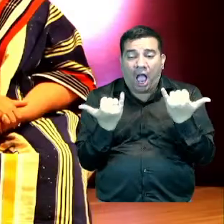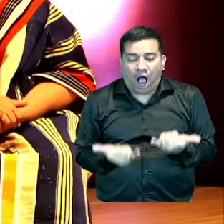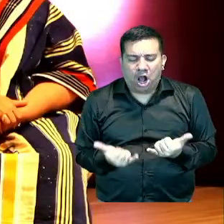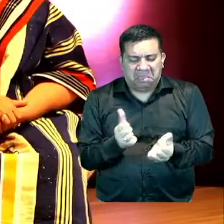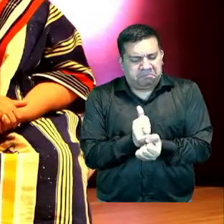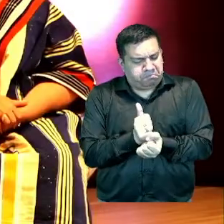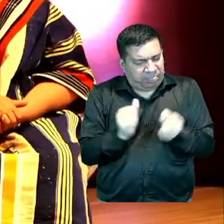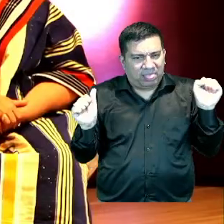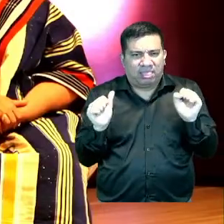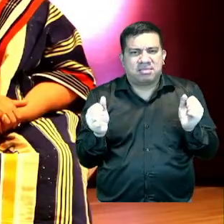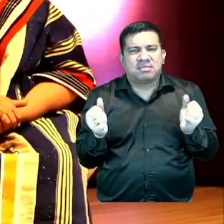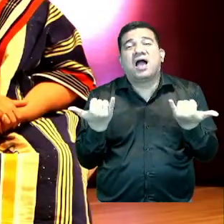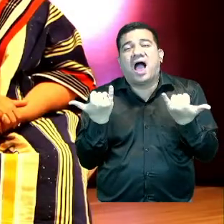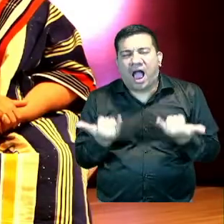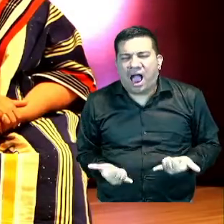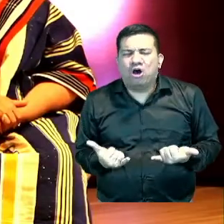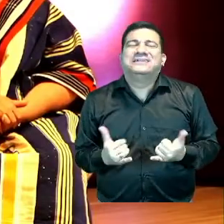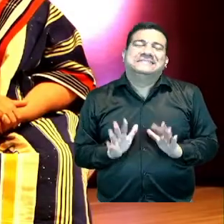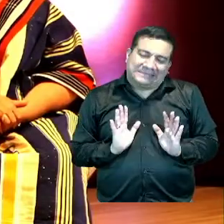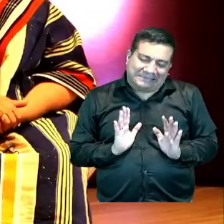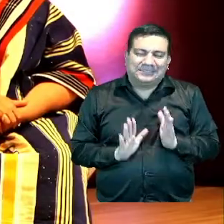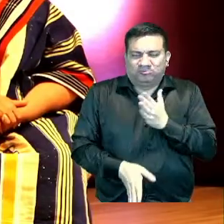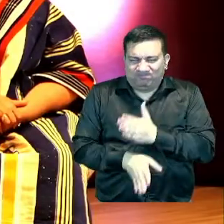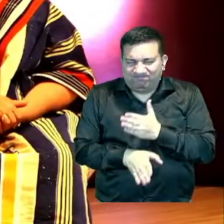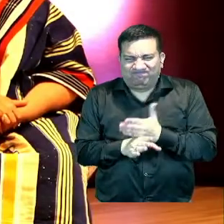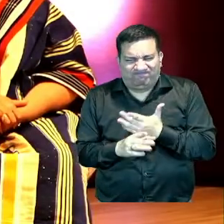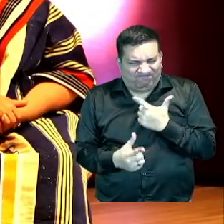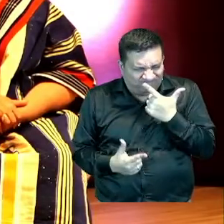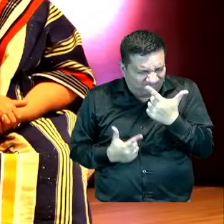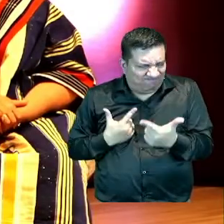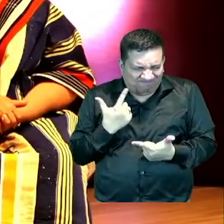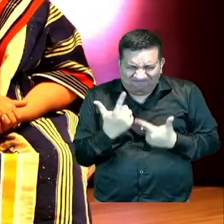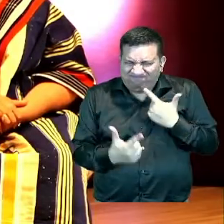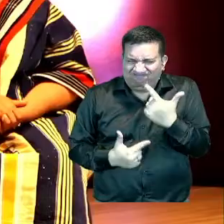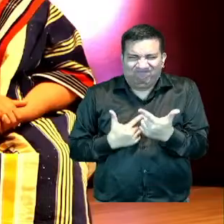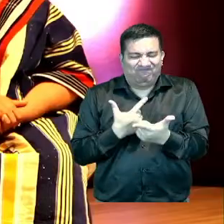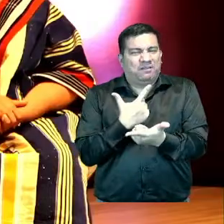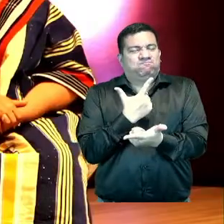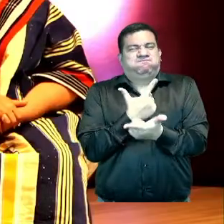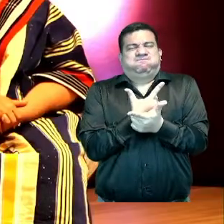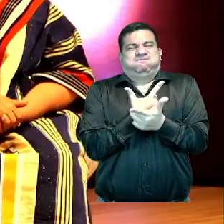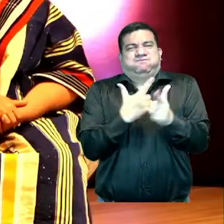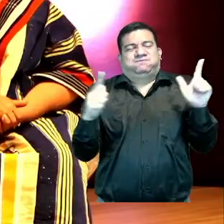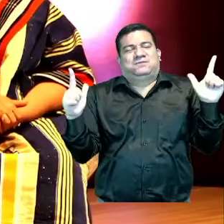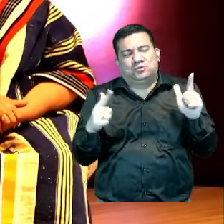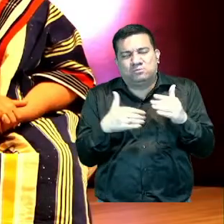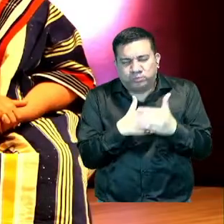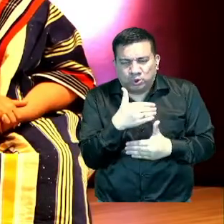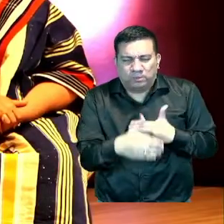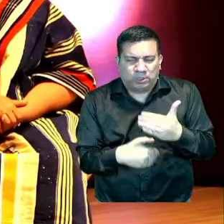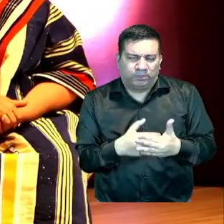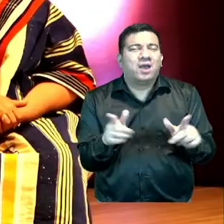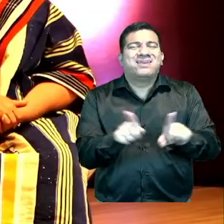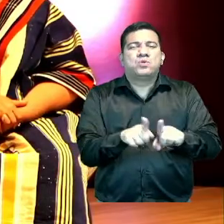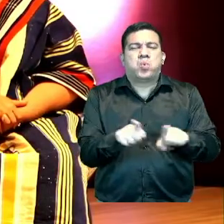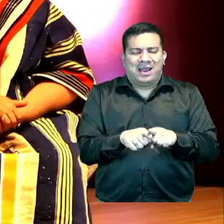But we don't have shackles, but we're still trying to birth and give life to real freedom for our people.